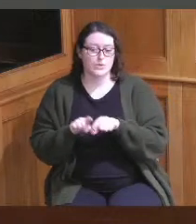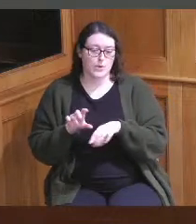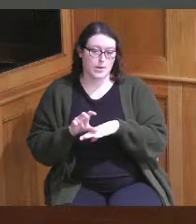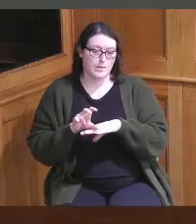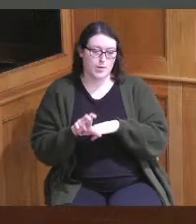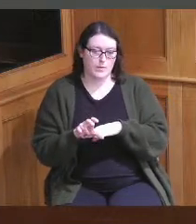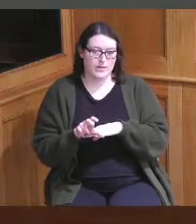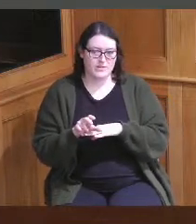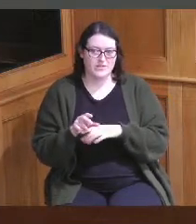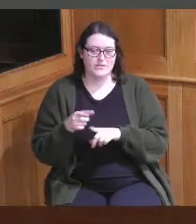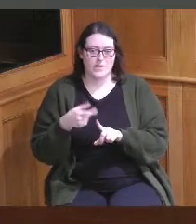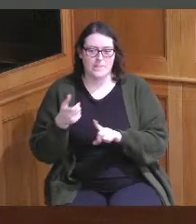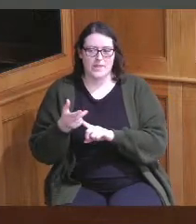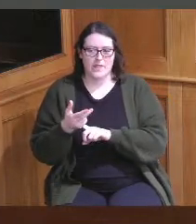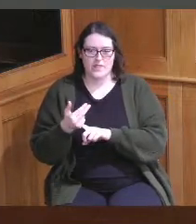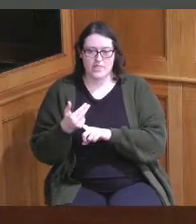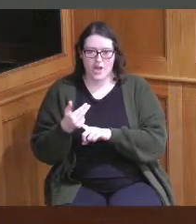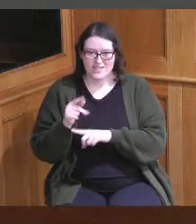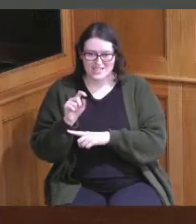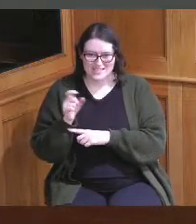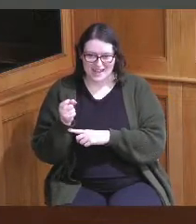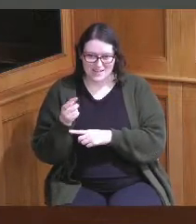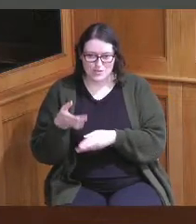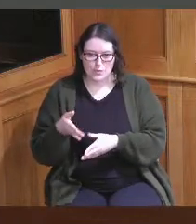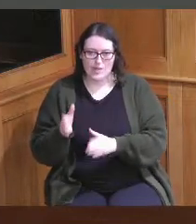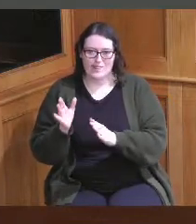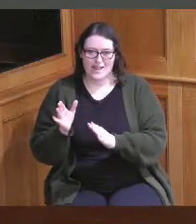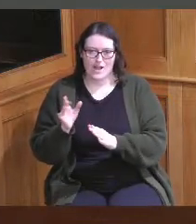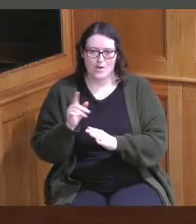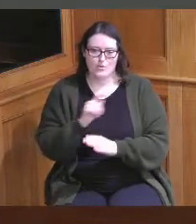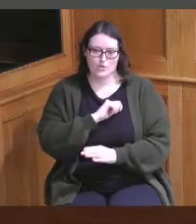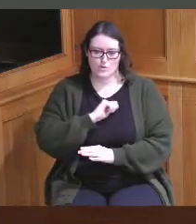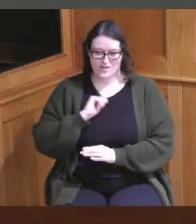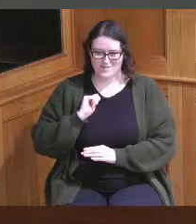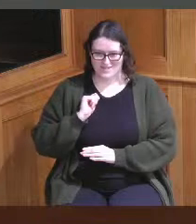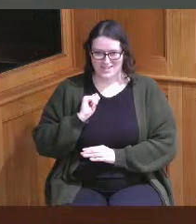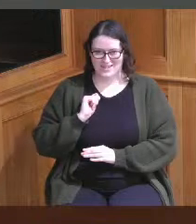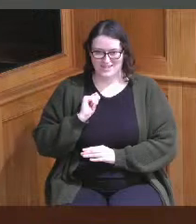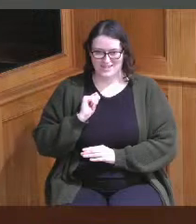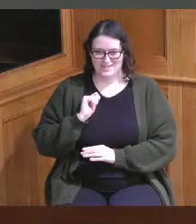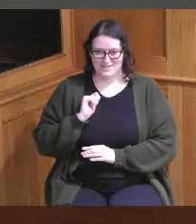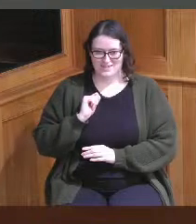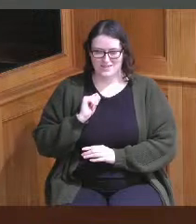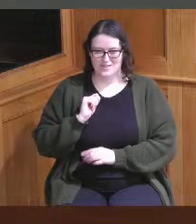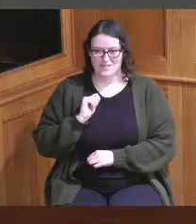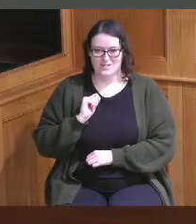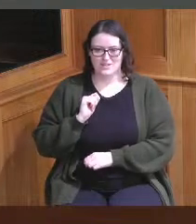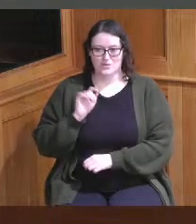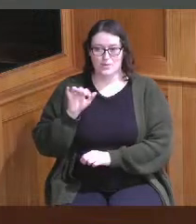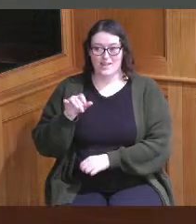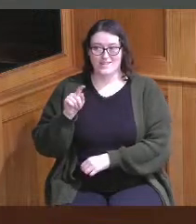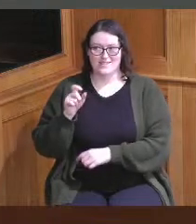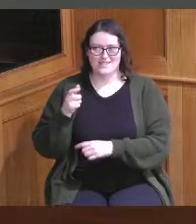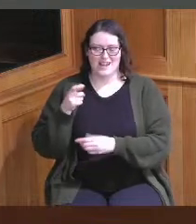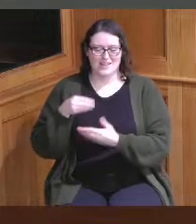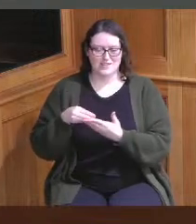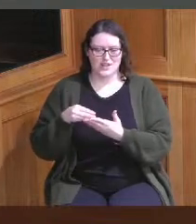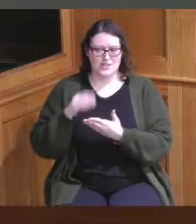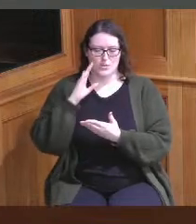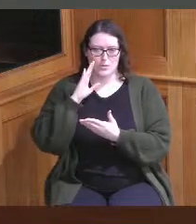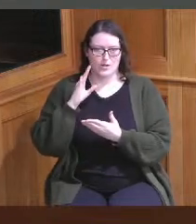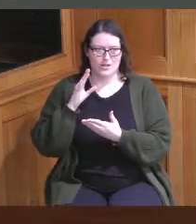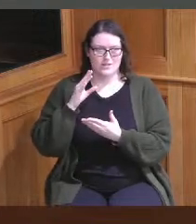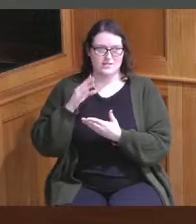of the lodging tax to allow the trustee for our occupancy tax funds to meet the